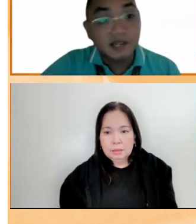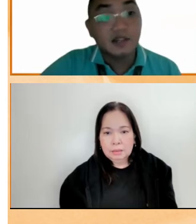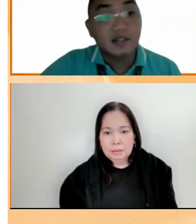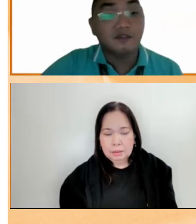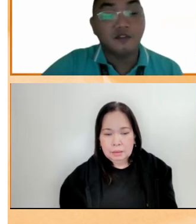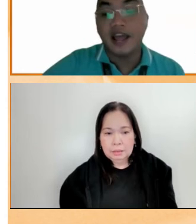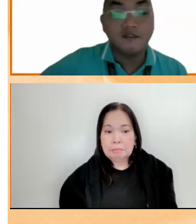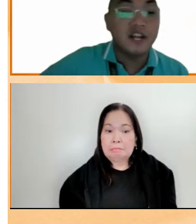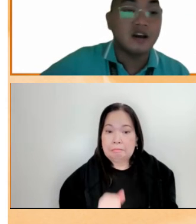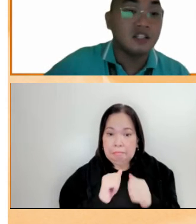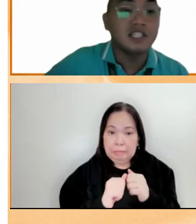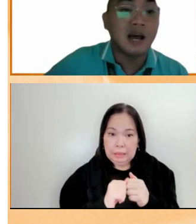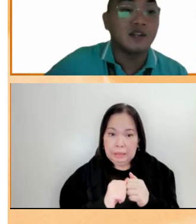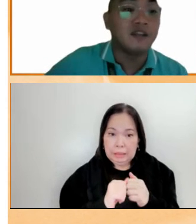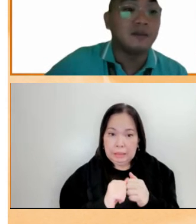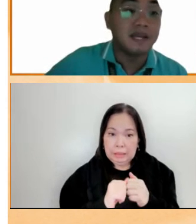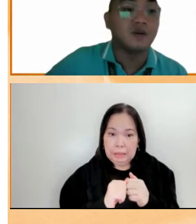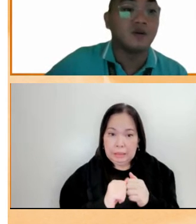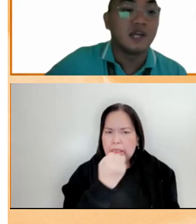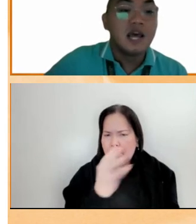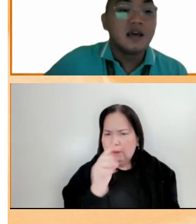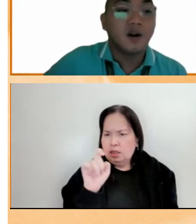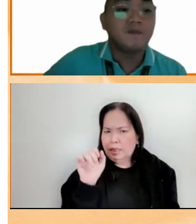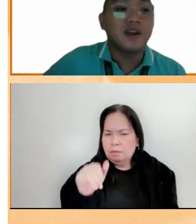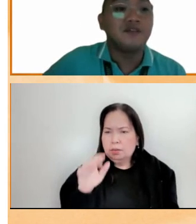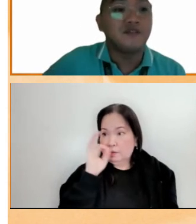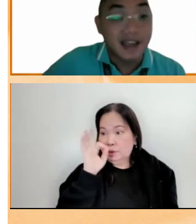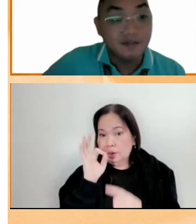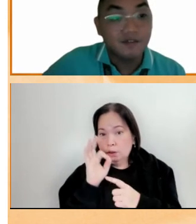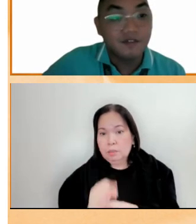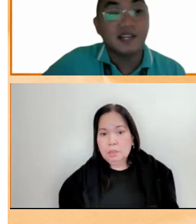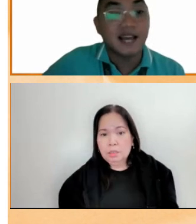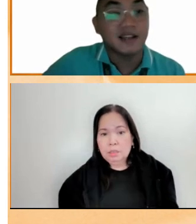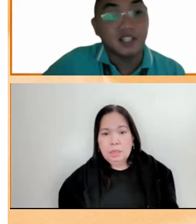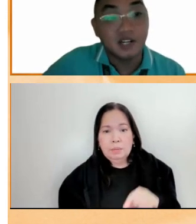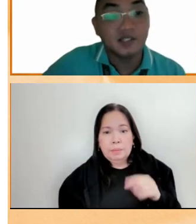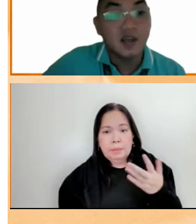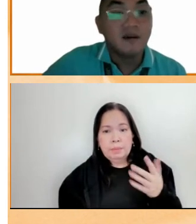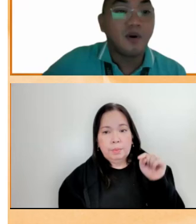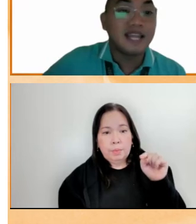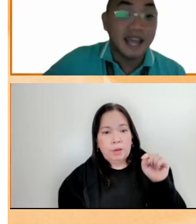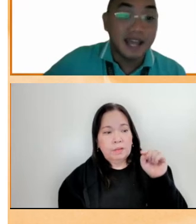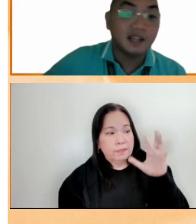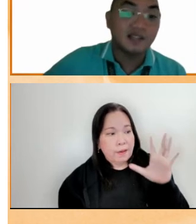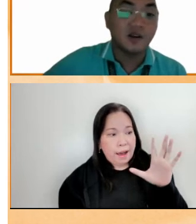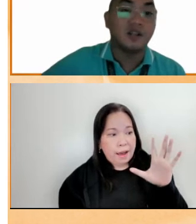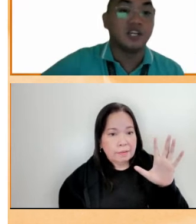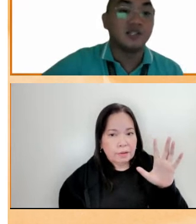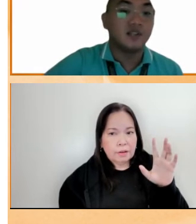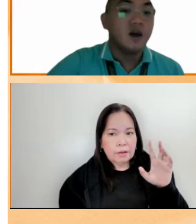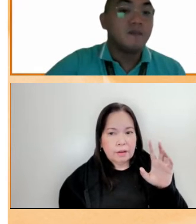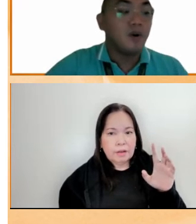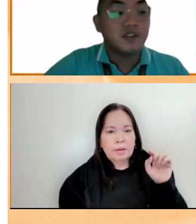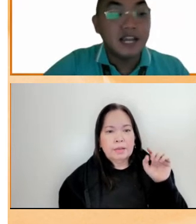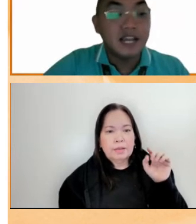This means that for every 100,000 Filipinos, there are 0.5 psychiatrists, 0.8